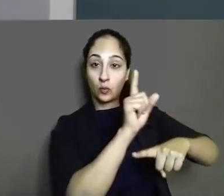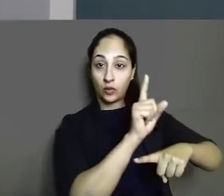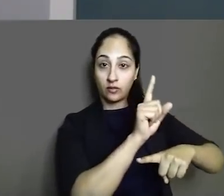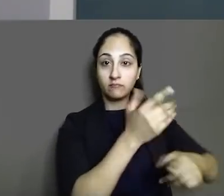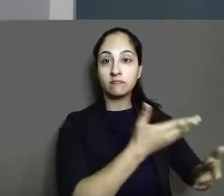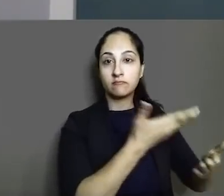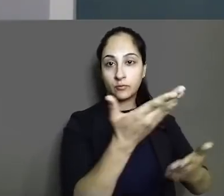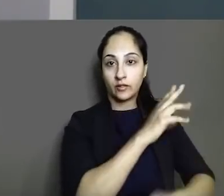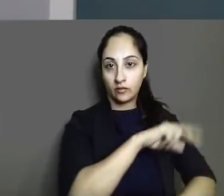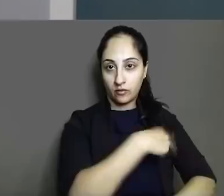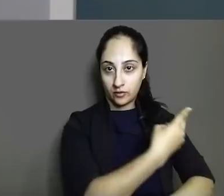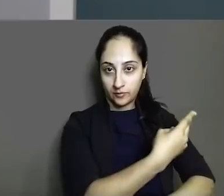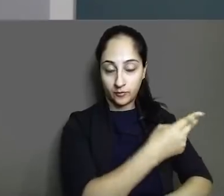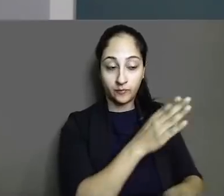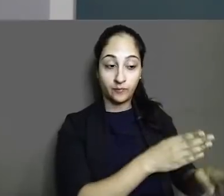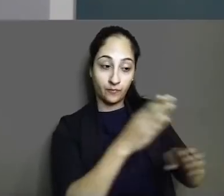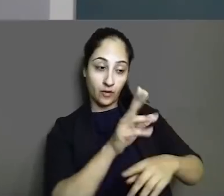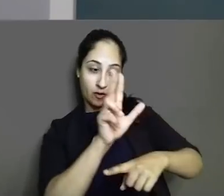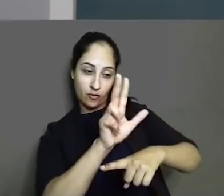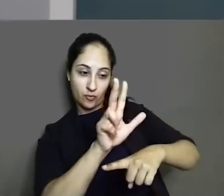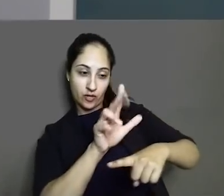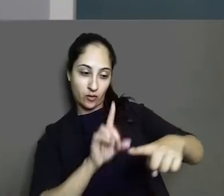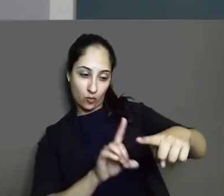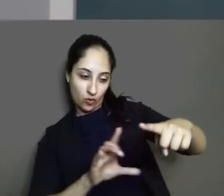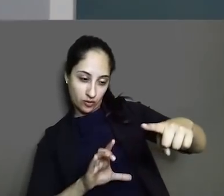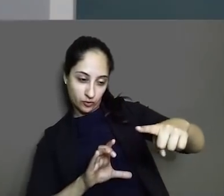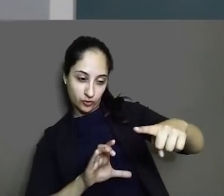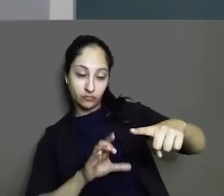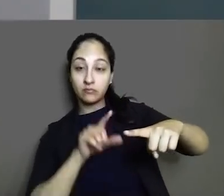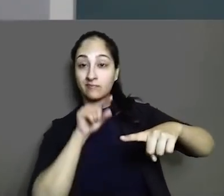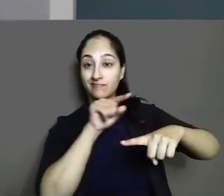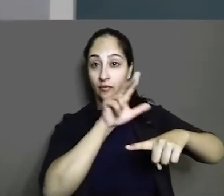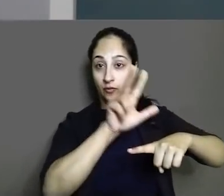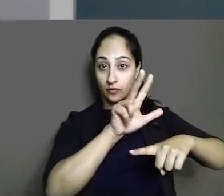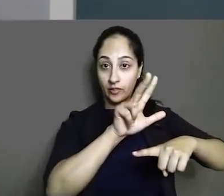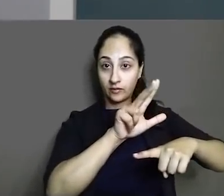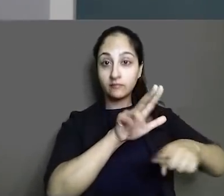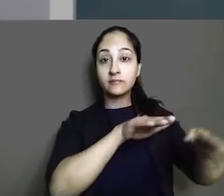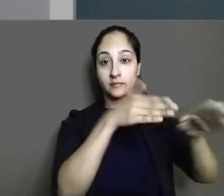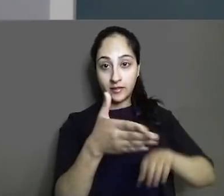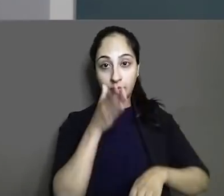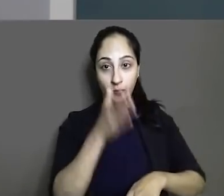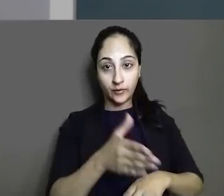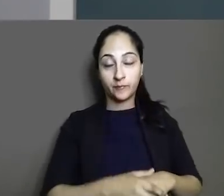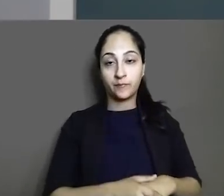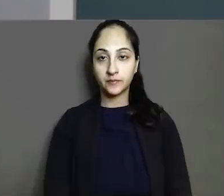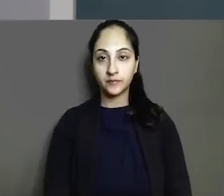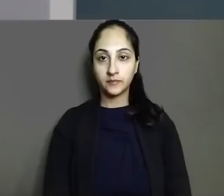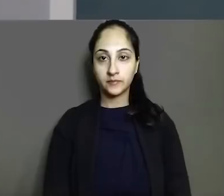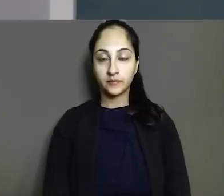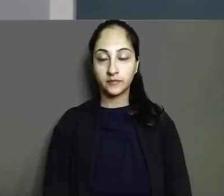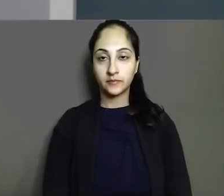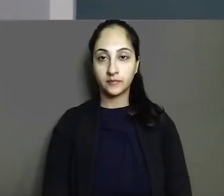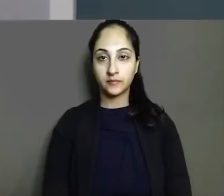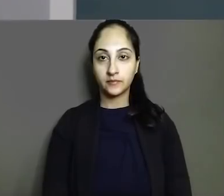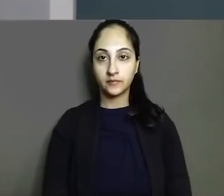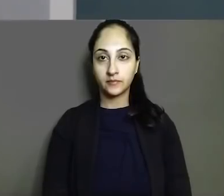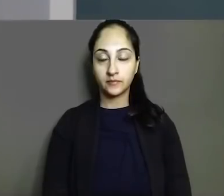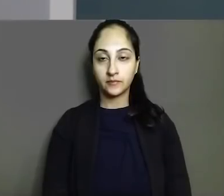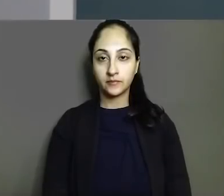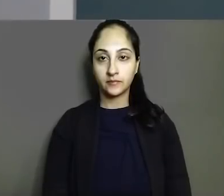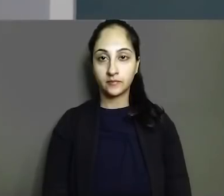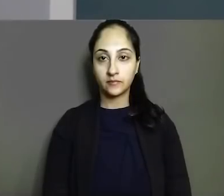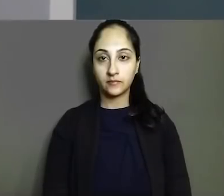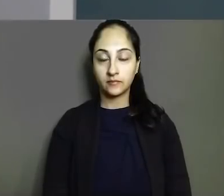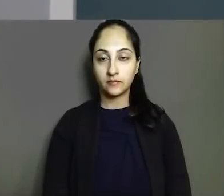long-term consequences from COVID-19. It's believed that about 1 in 10 COVID patients may still have symptoms for even a year after